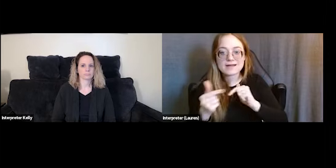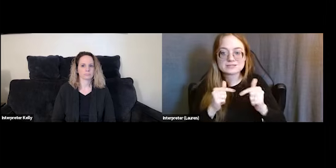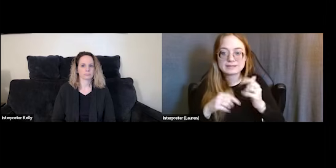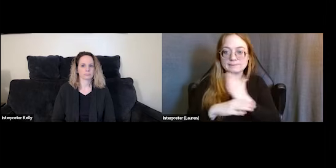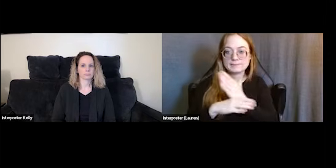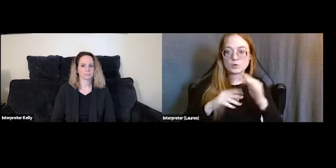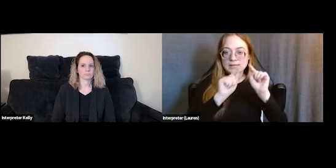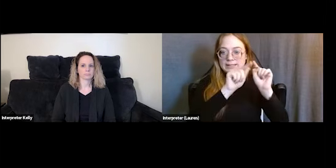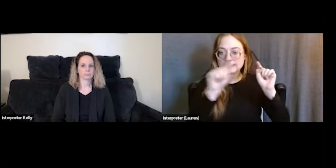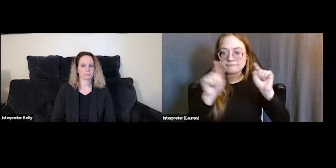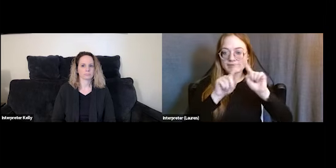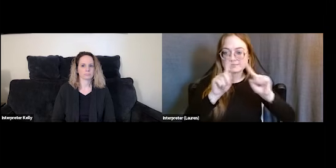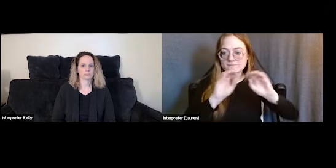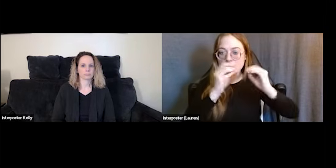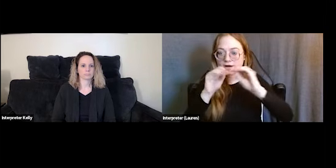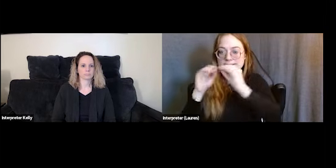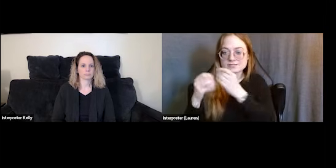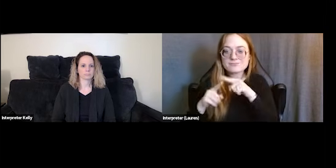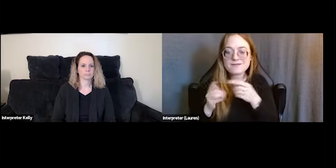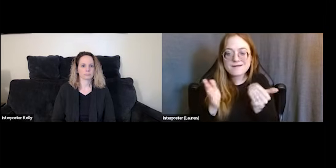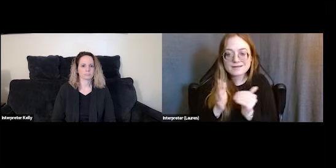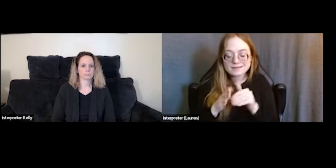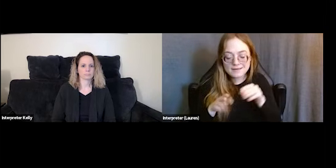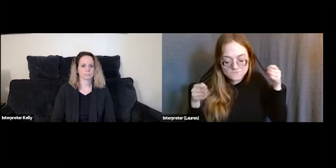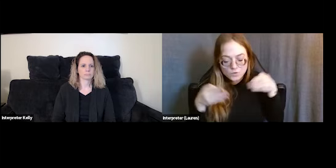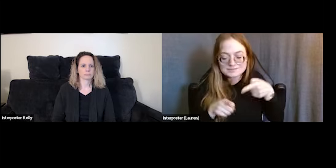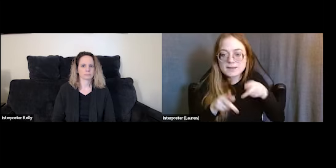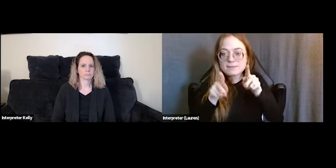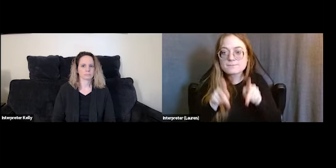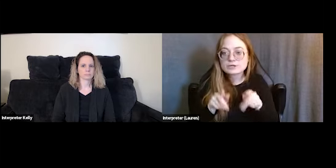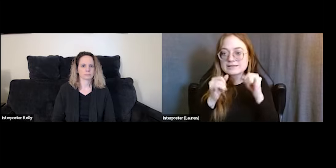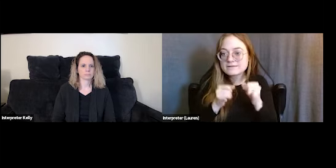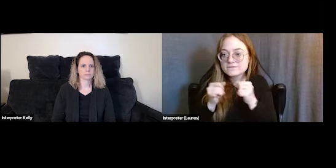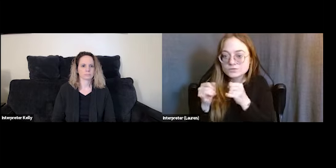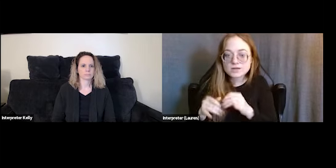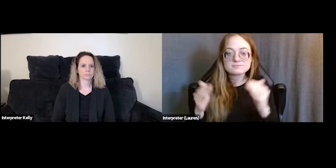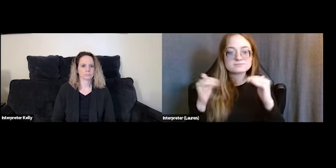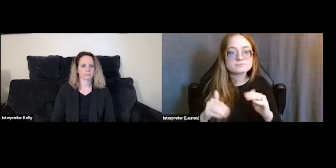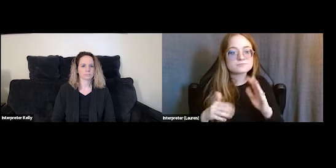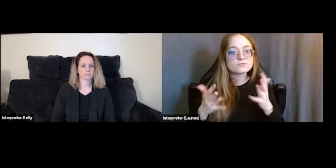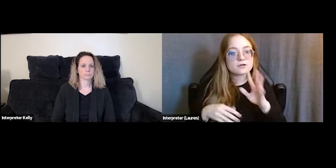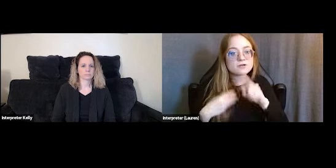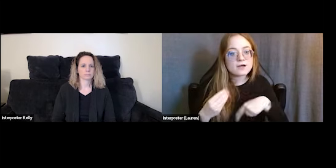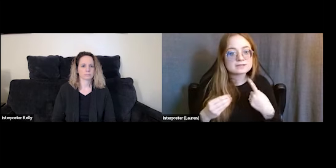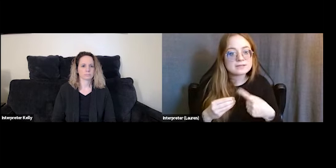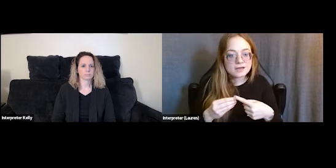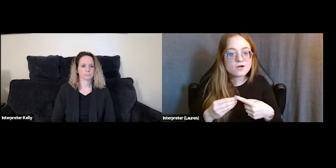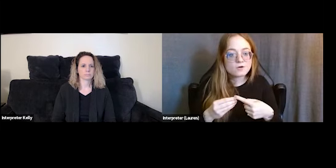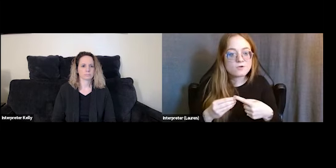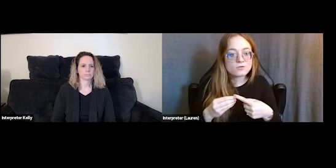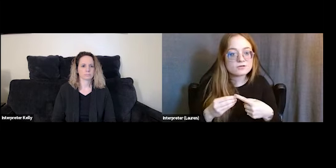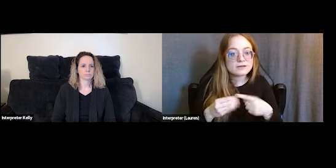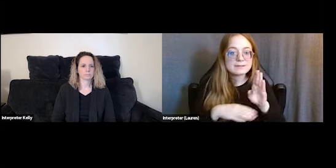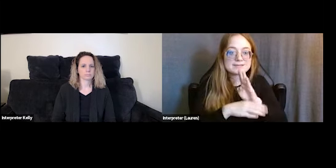entities, but always in a very person-focused way. The business practice work group, I already talked about that a little bit. And then